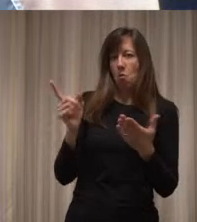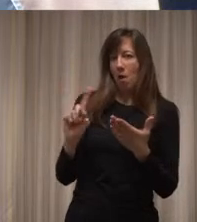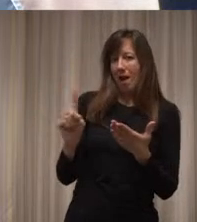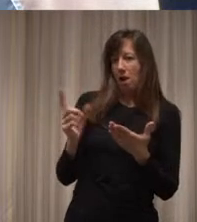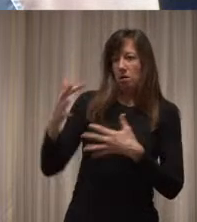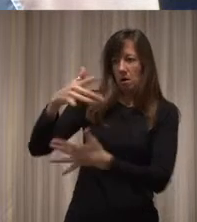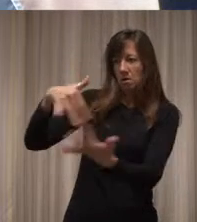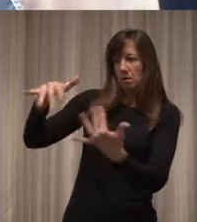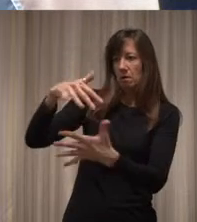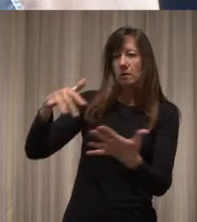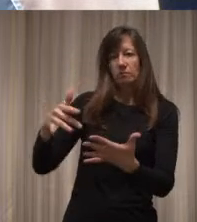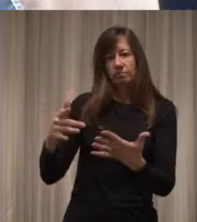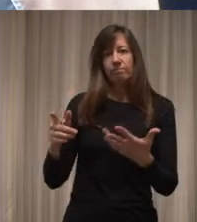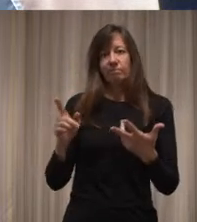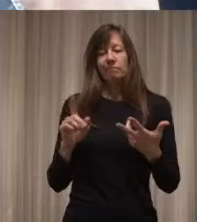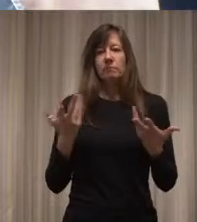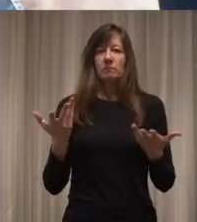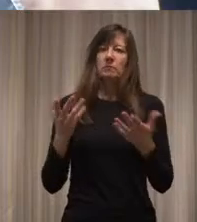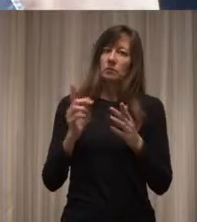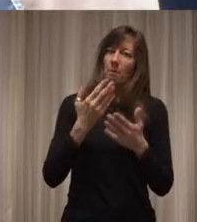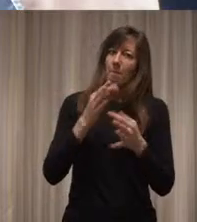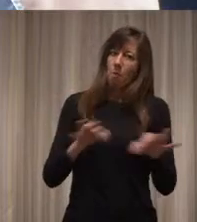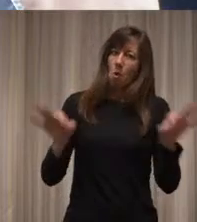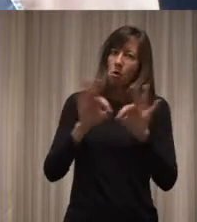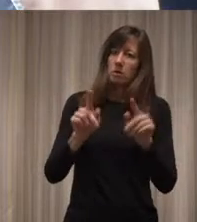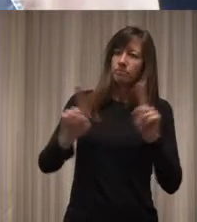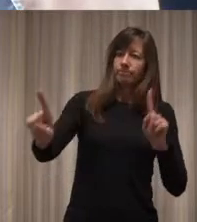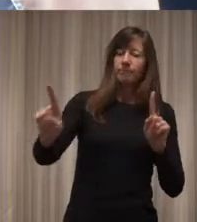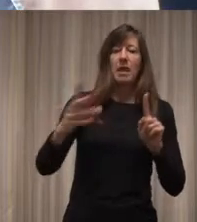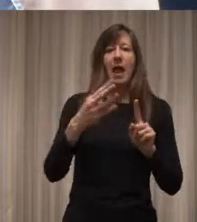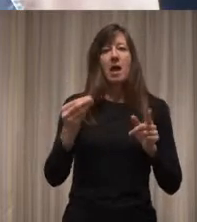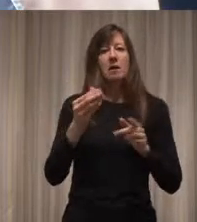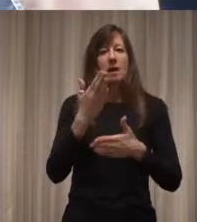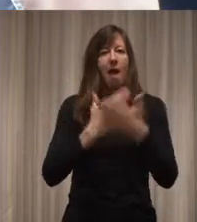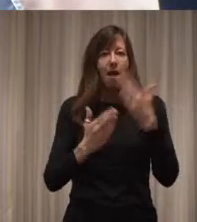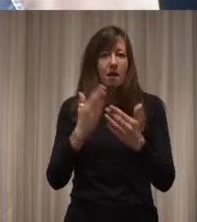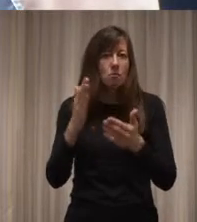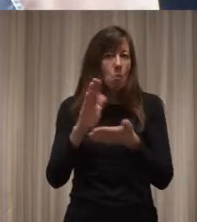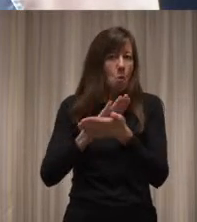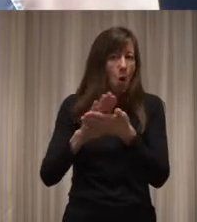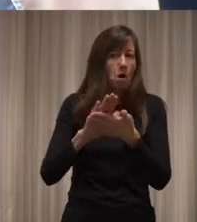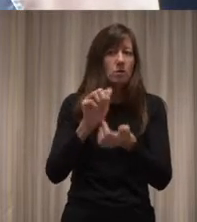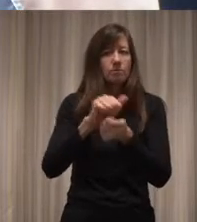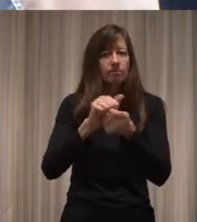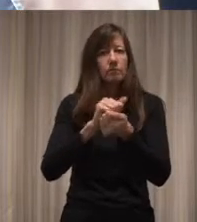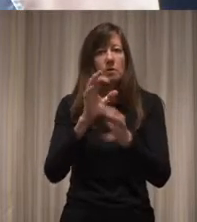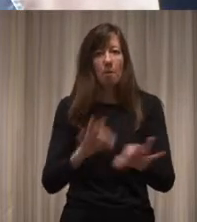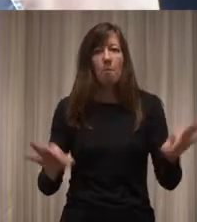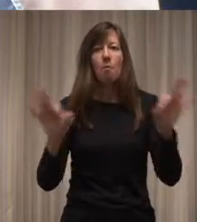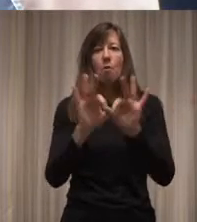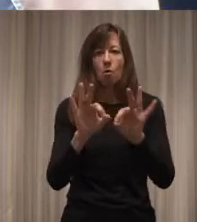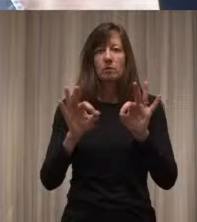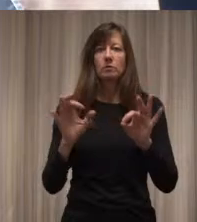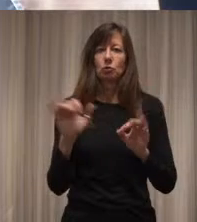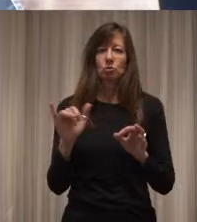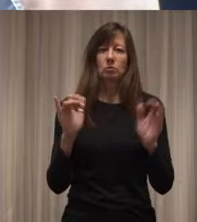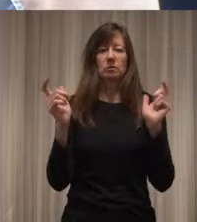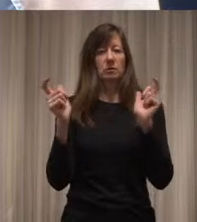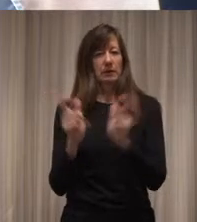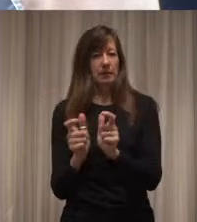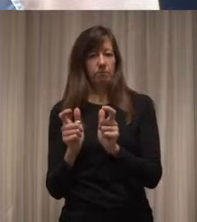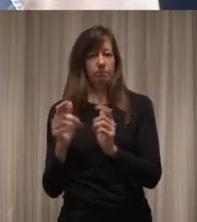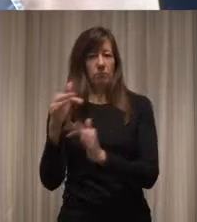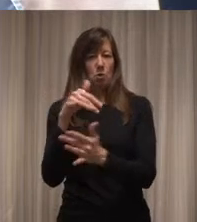sanitizer. The other thing that I wanted to update you all on, we announced some significant details and additional information about